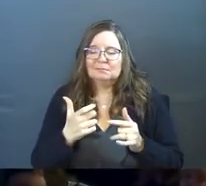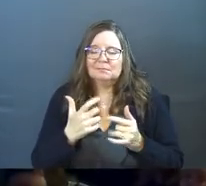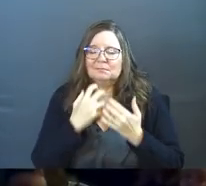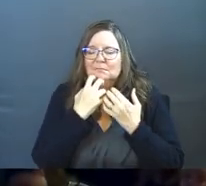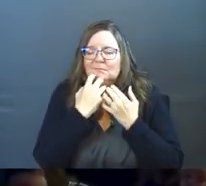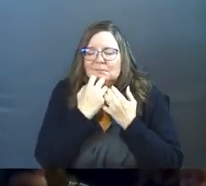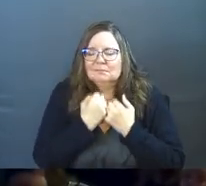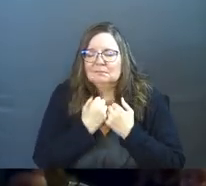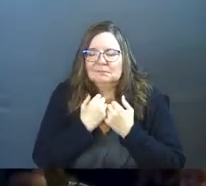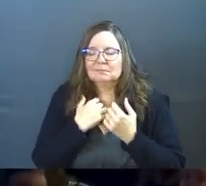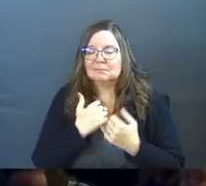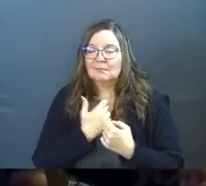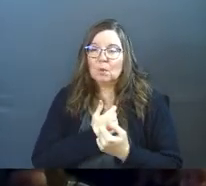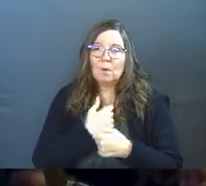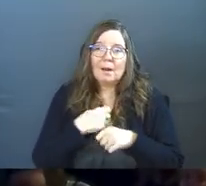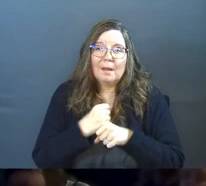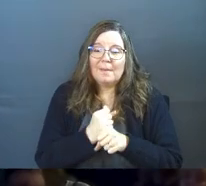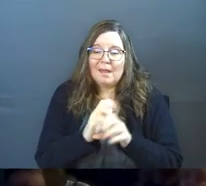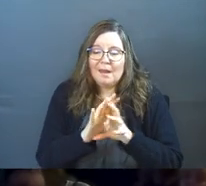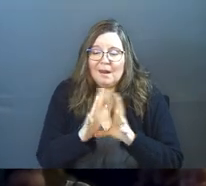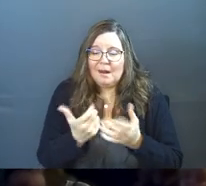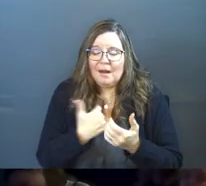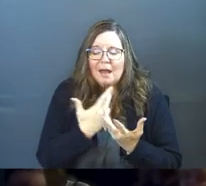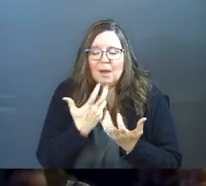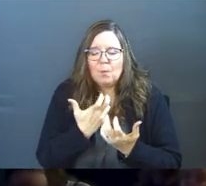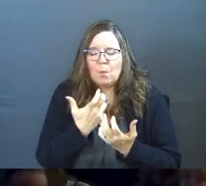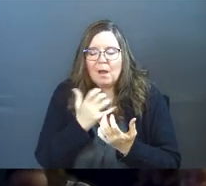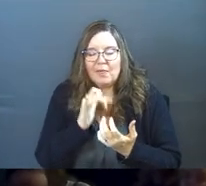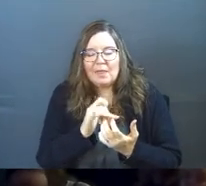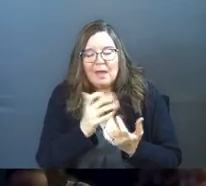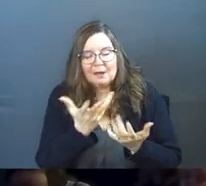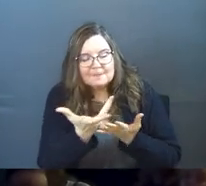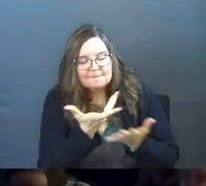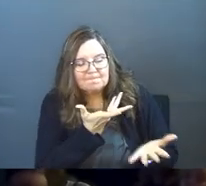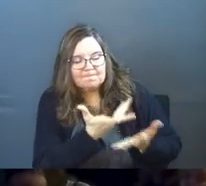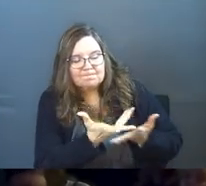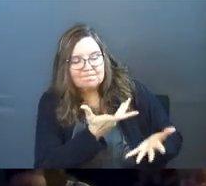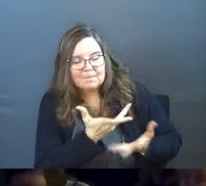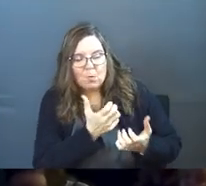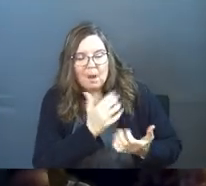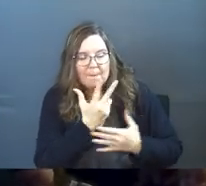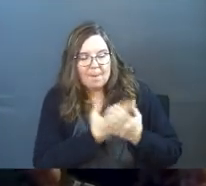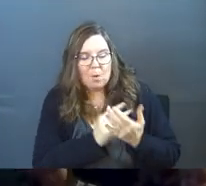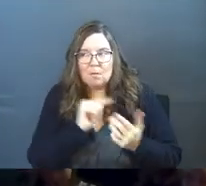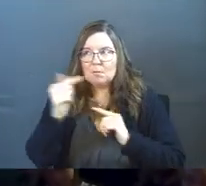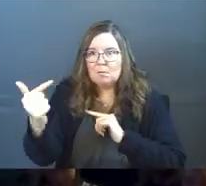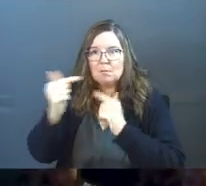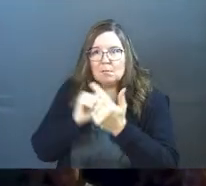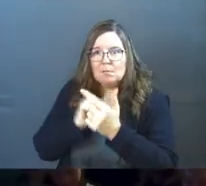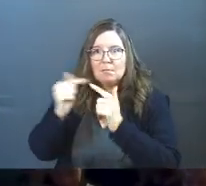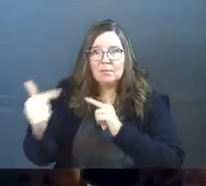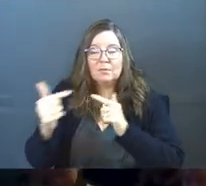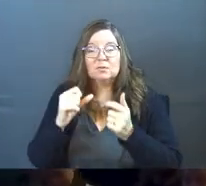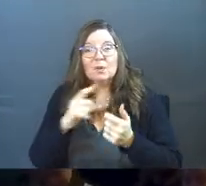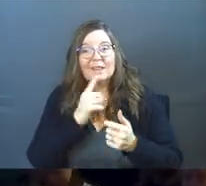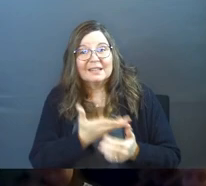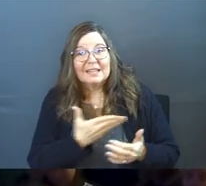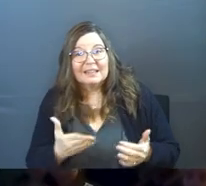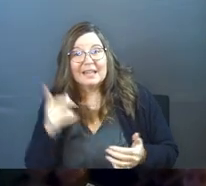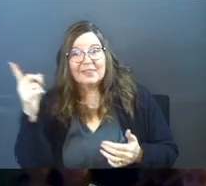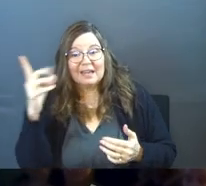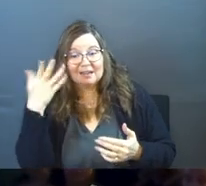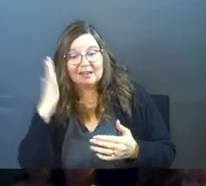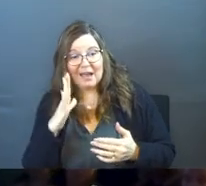of what I've created and what I've made. And I just want that back. I want it to go both ways. And so there's this thing